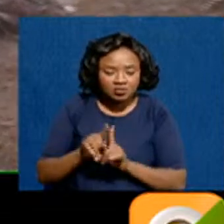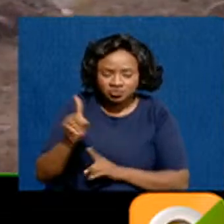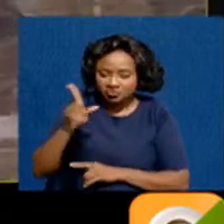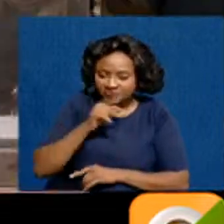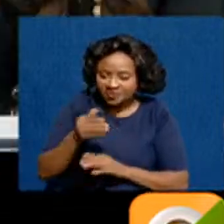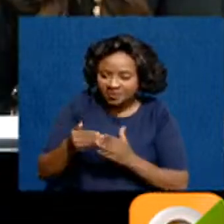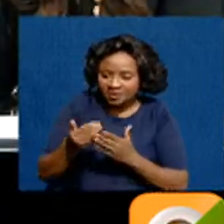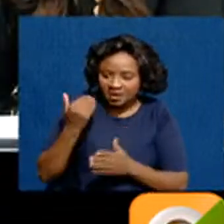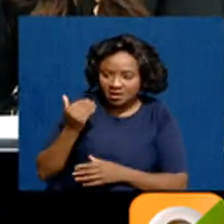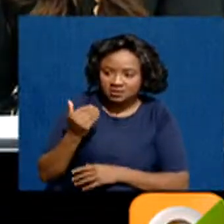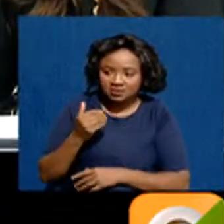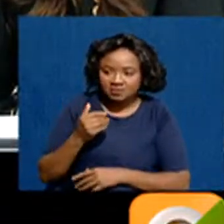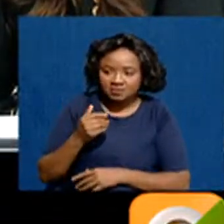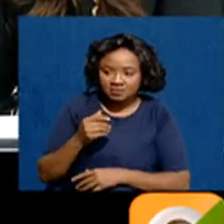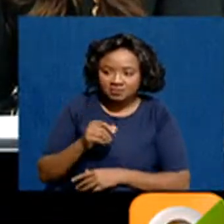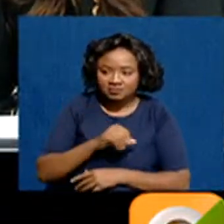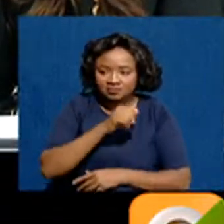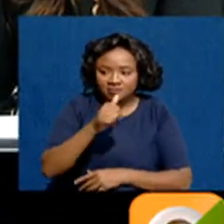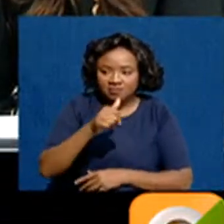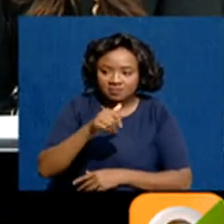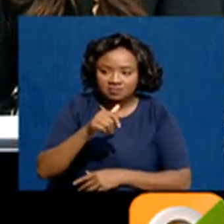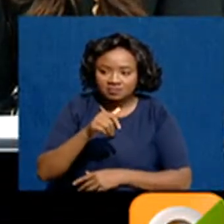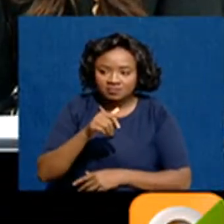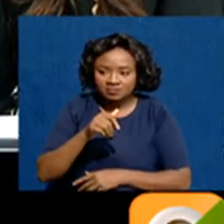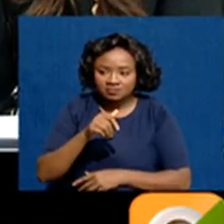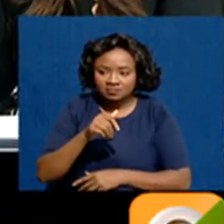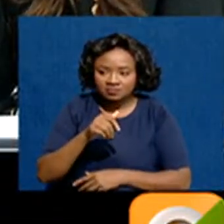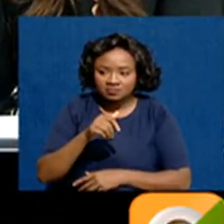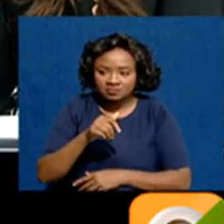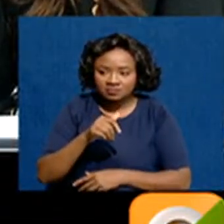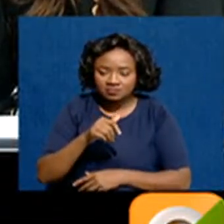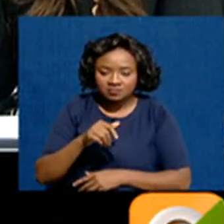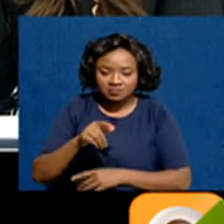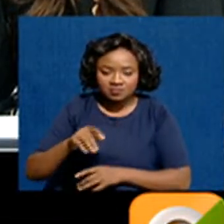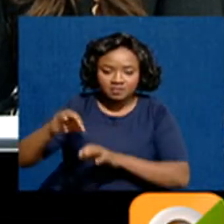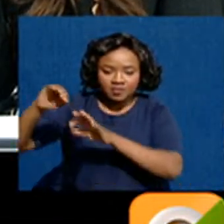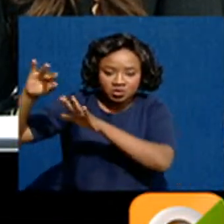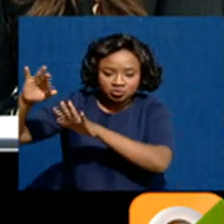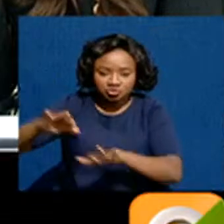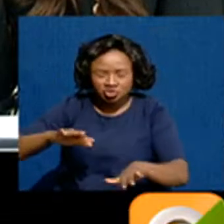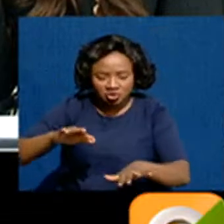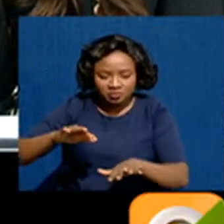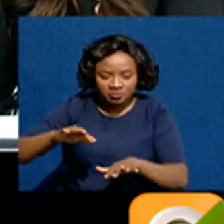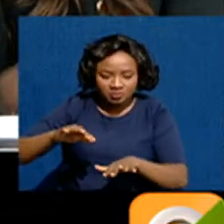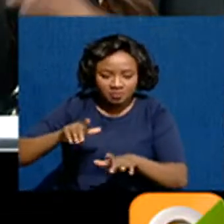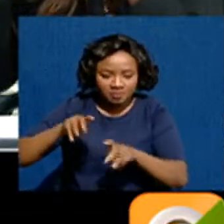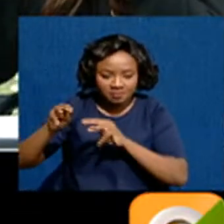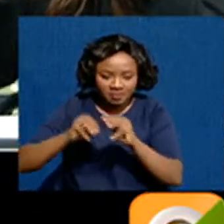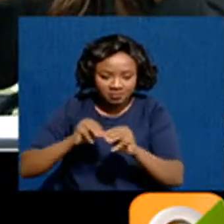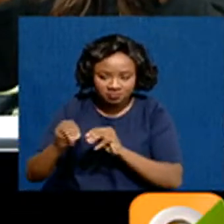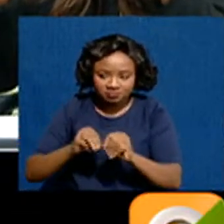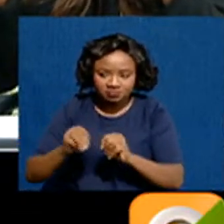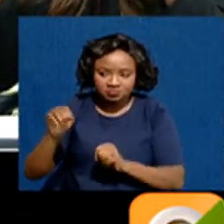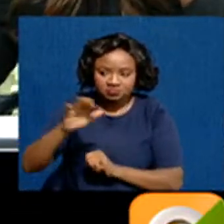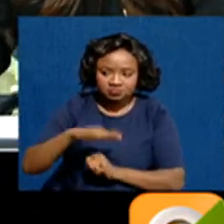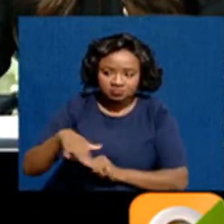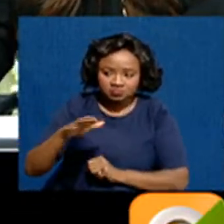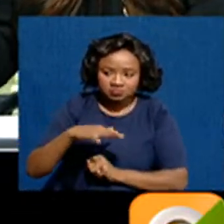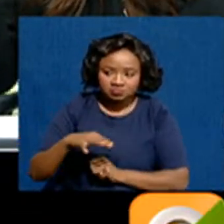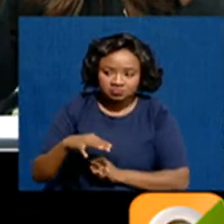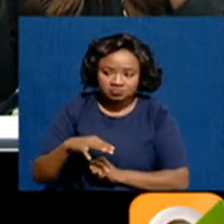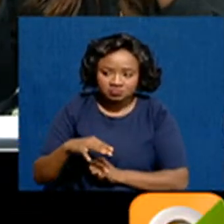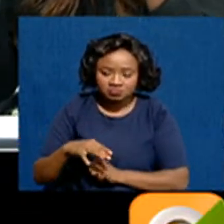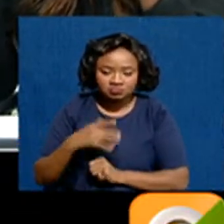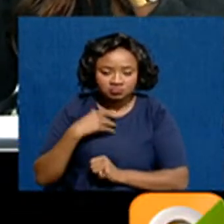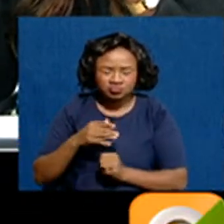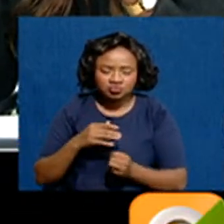management to be done at the airside. Has that been done? No. What do you mean, slope? slope management at the air side. No, drainage. To prevent